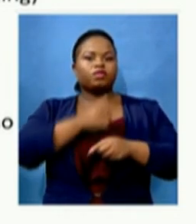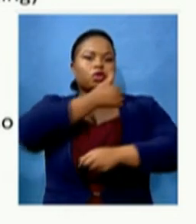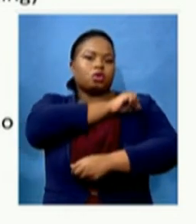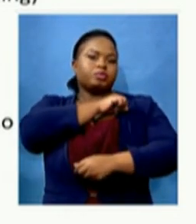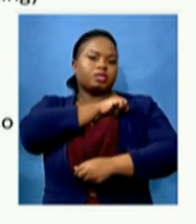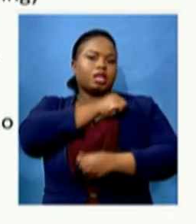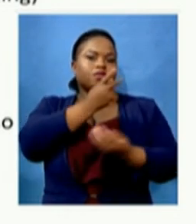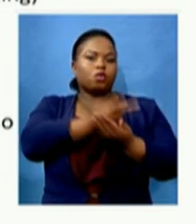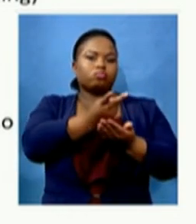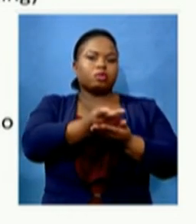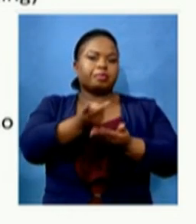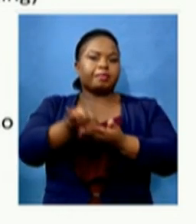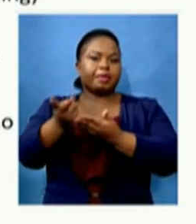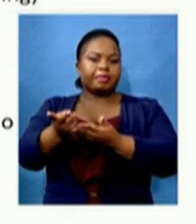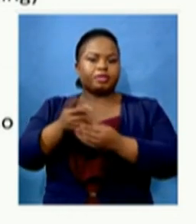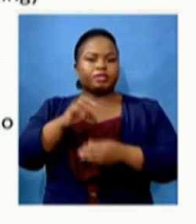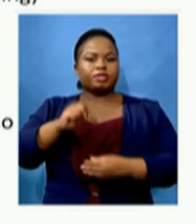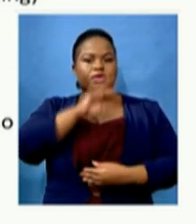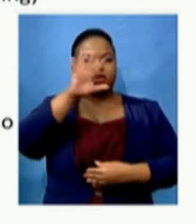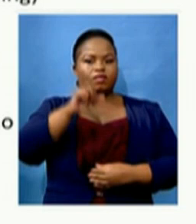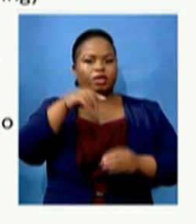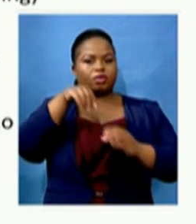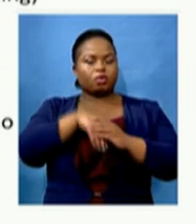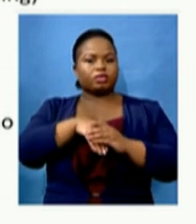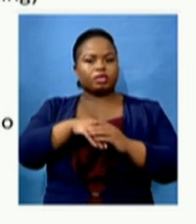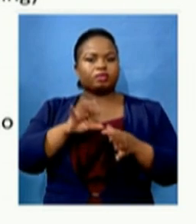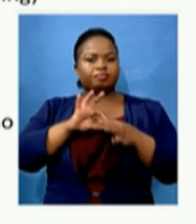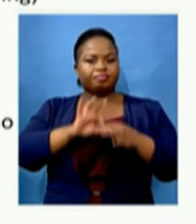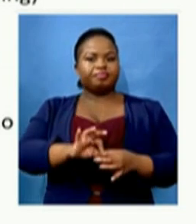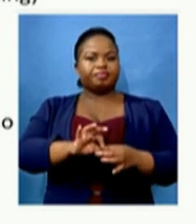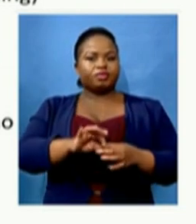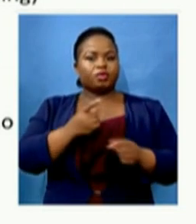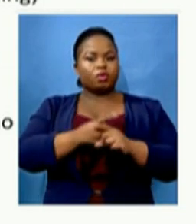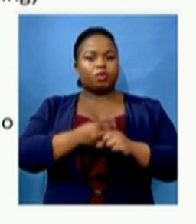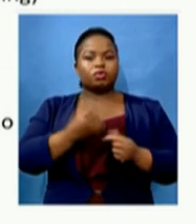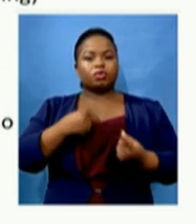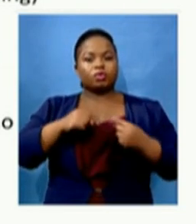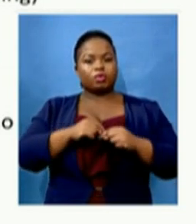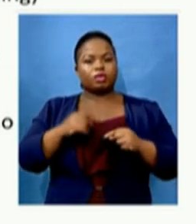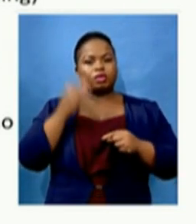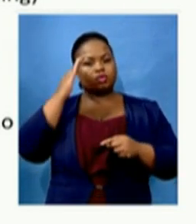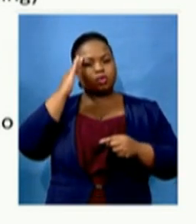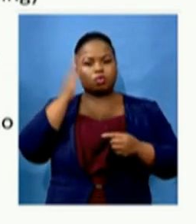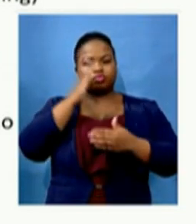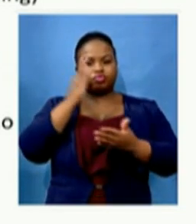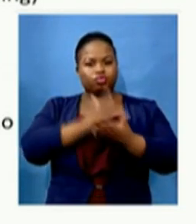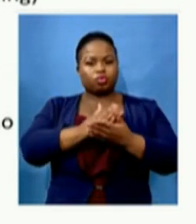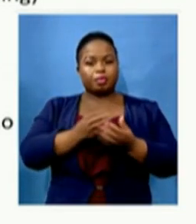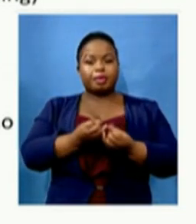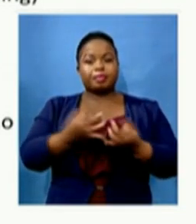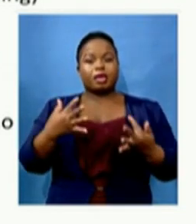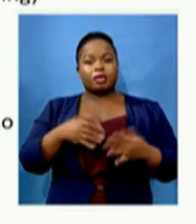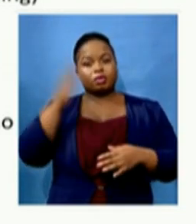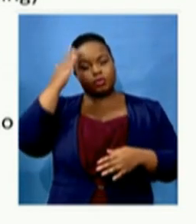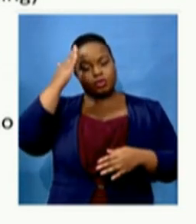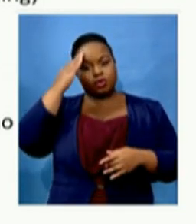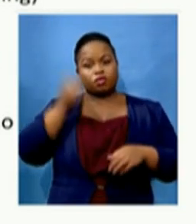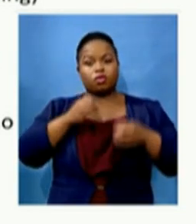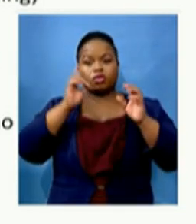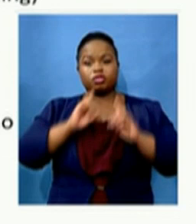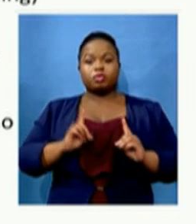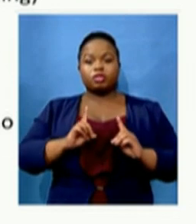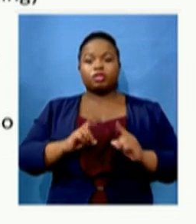context. And we have a great deal of uncertainty regarding both the true scale and spatial distribution of cases as a result of changing person